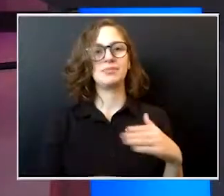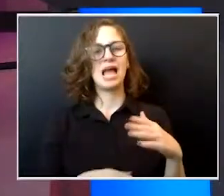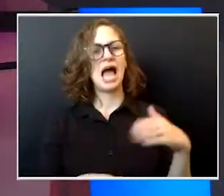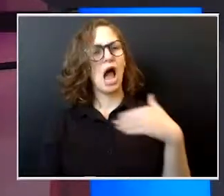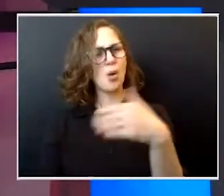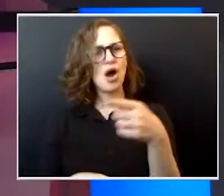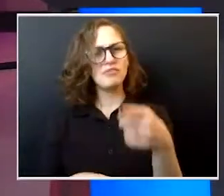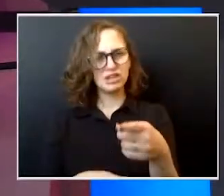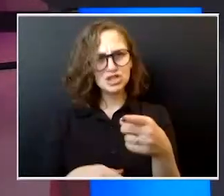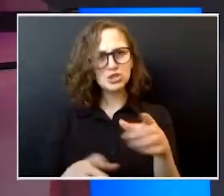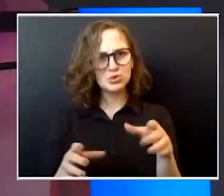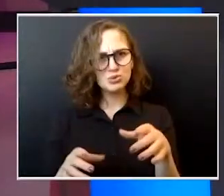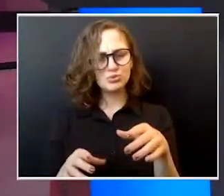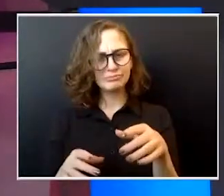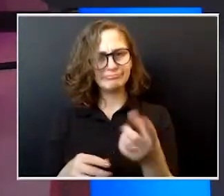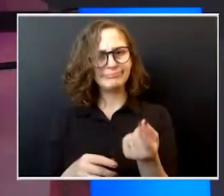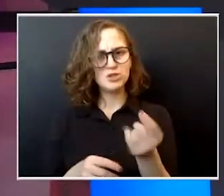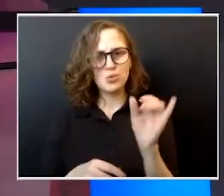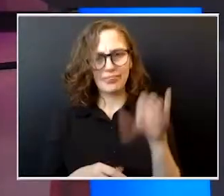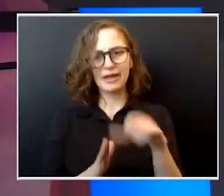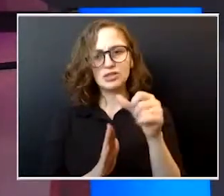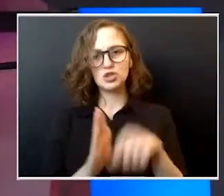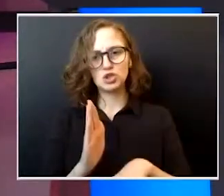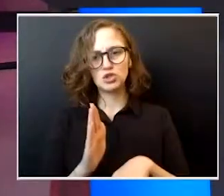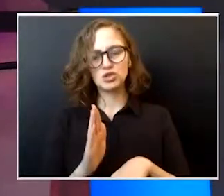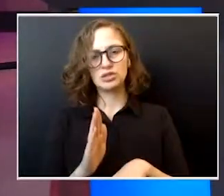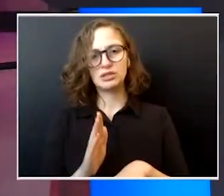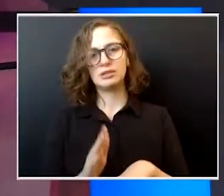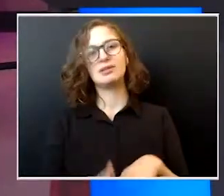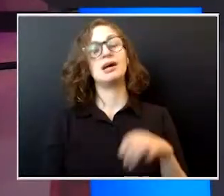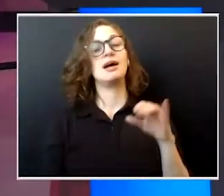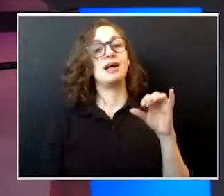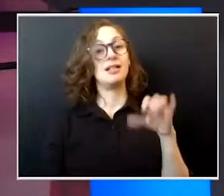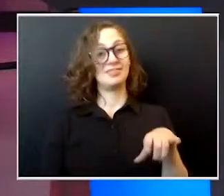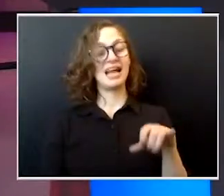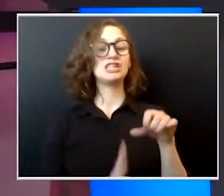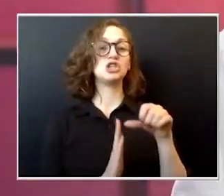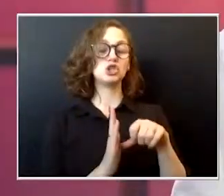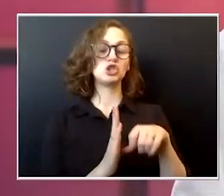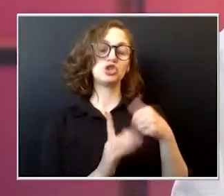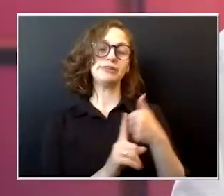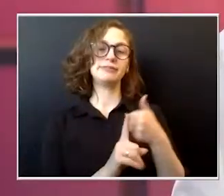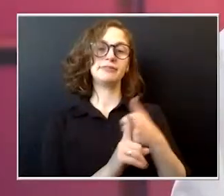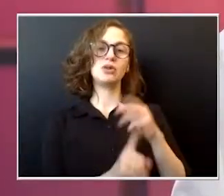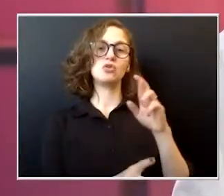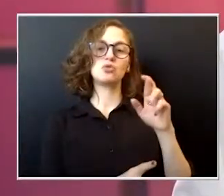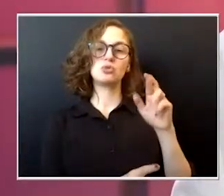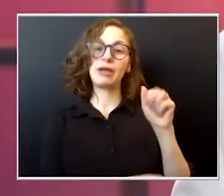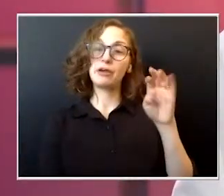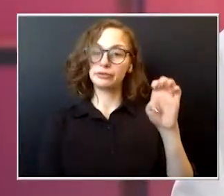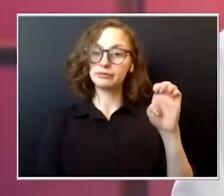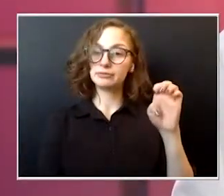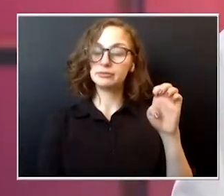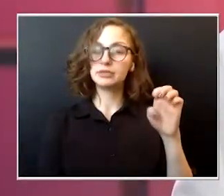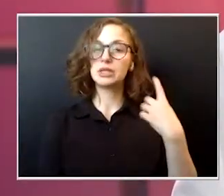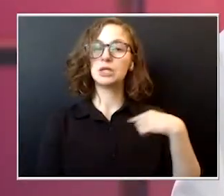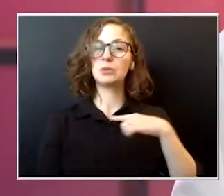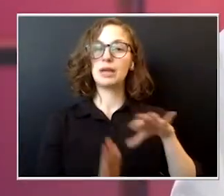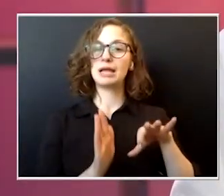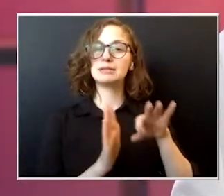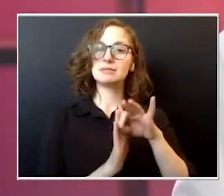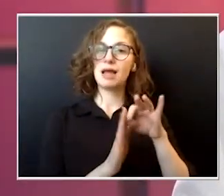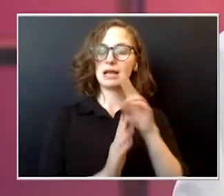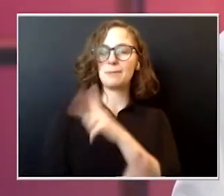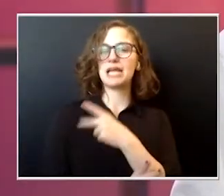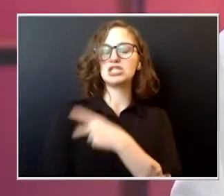on you. So the valve-sparing aortic root replacement is rare. We select patients carefully, especially